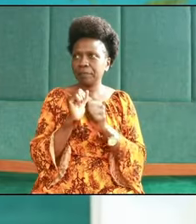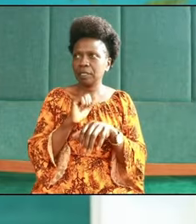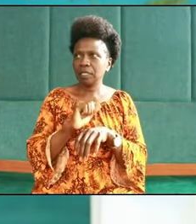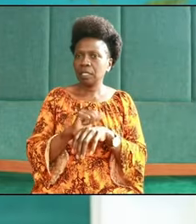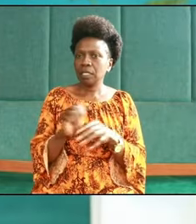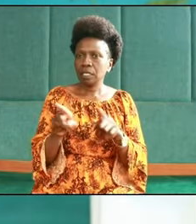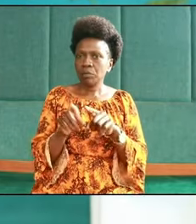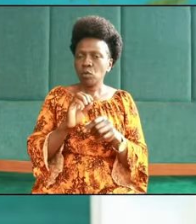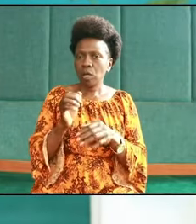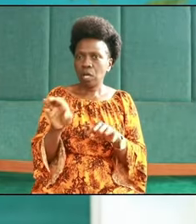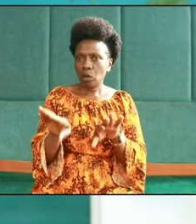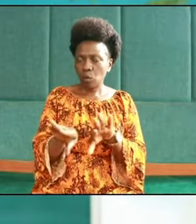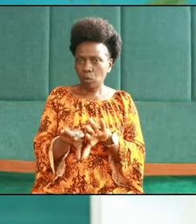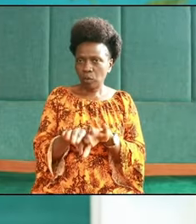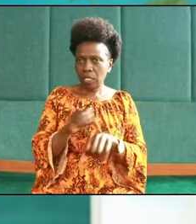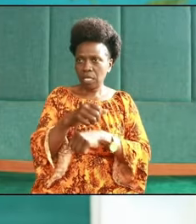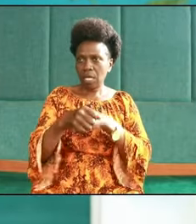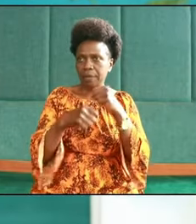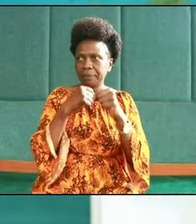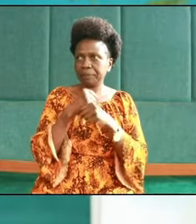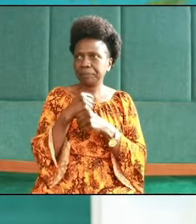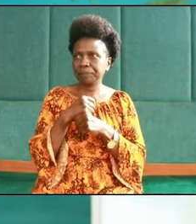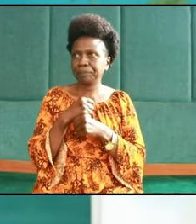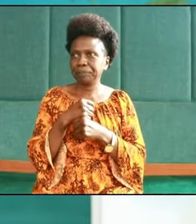as we close the year,